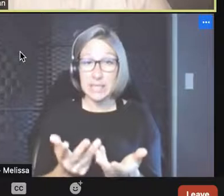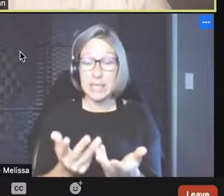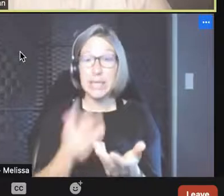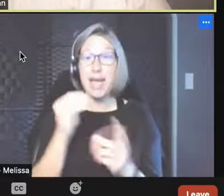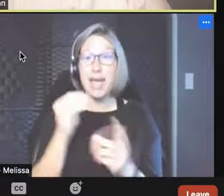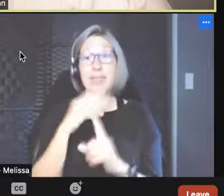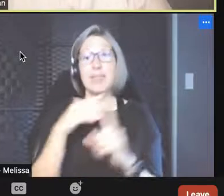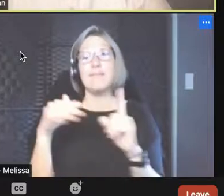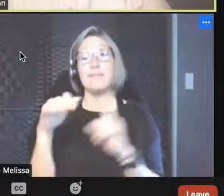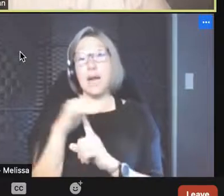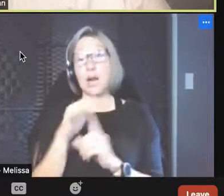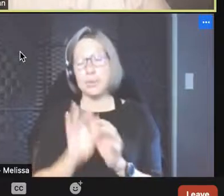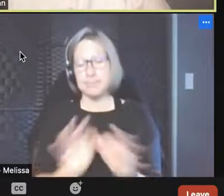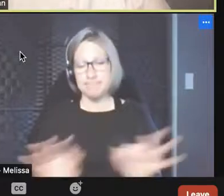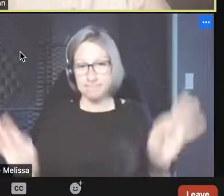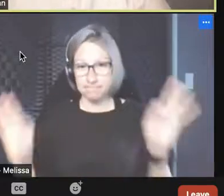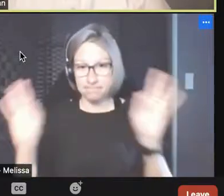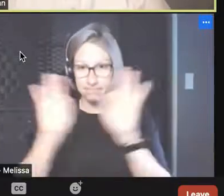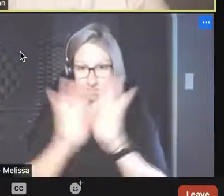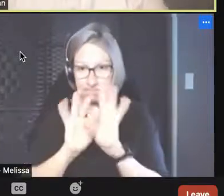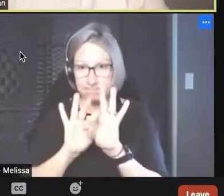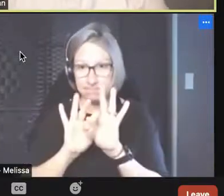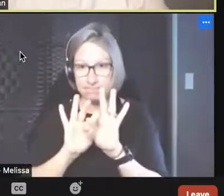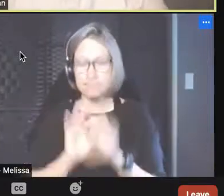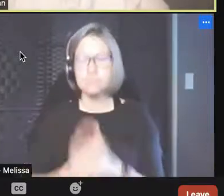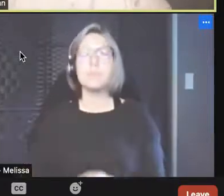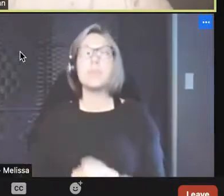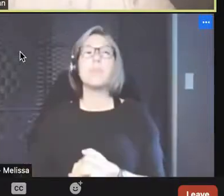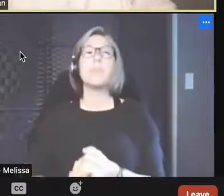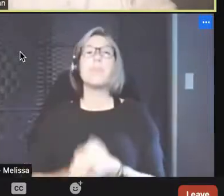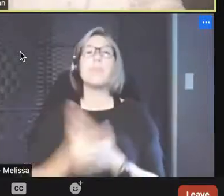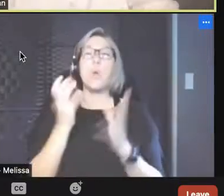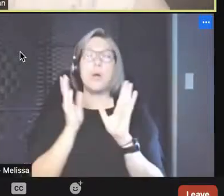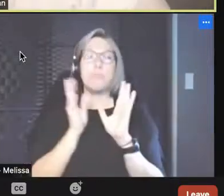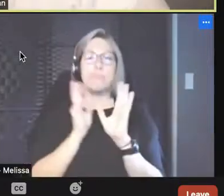always matter. I want to say a word about this.